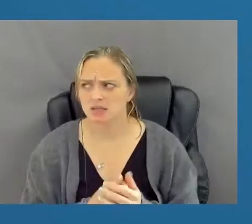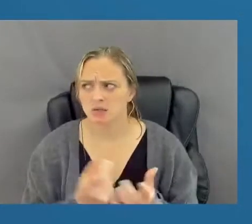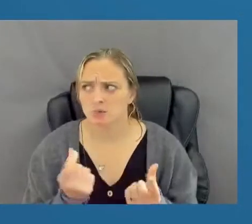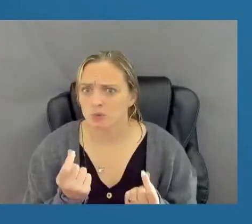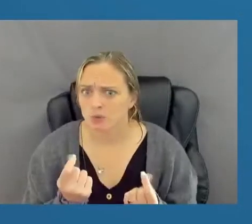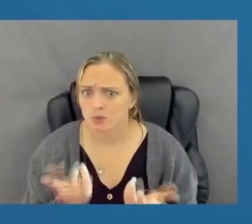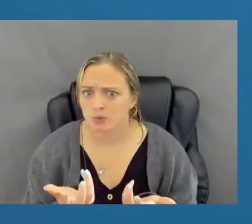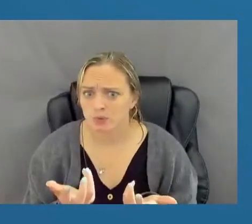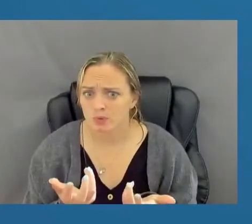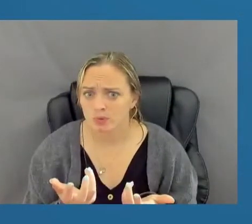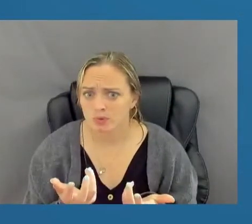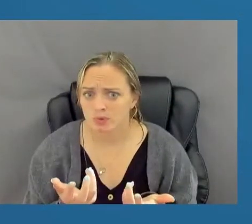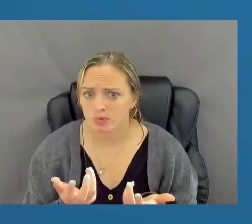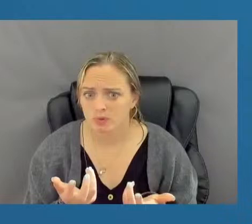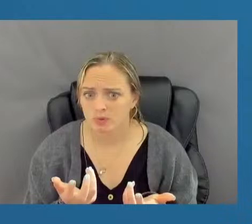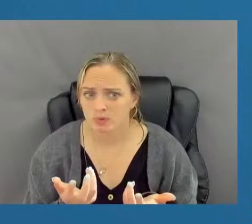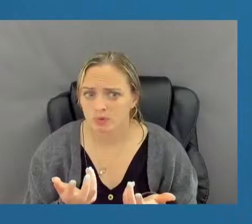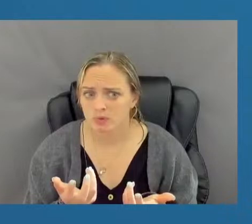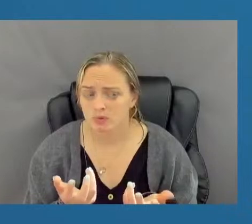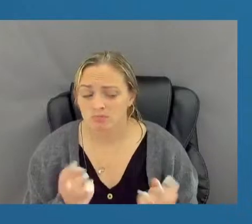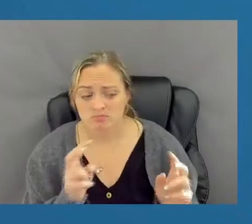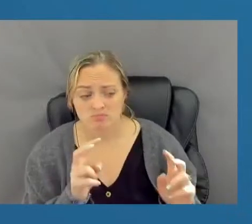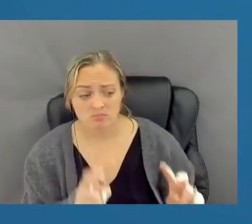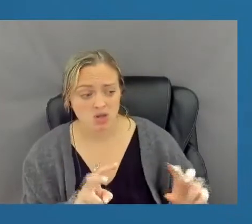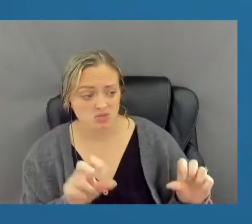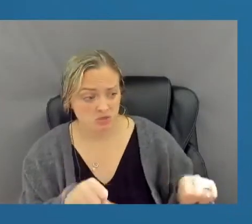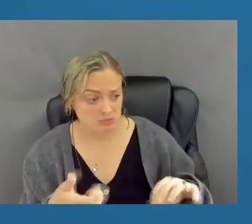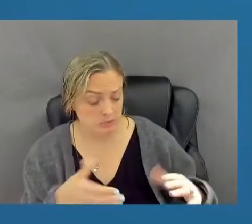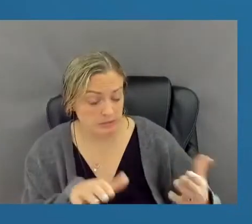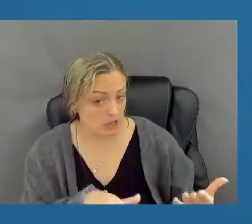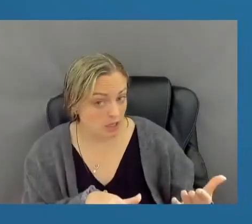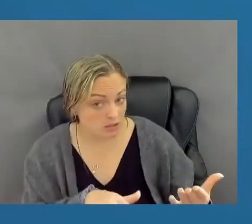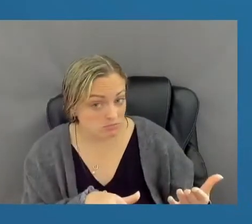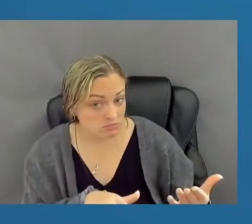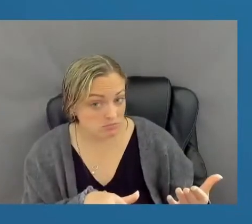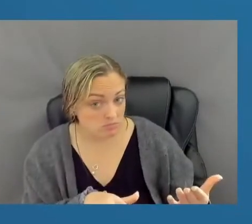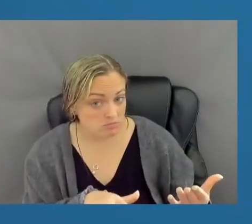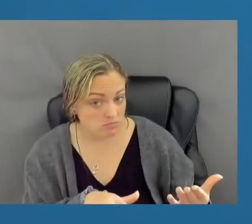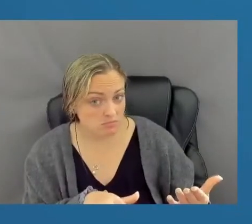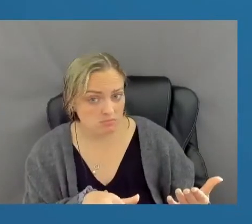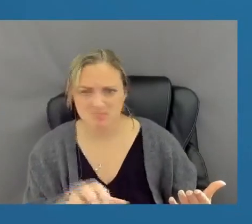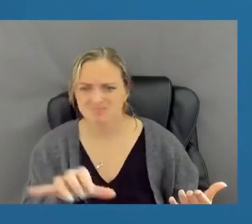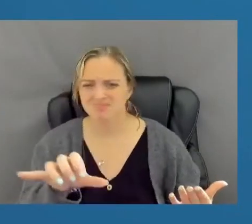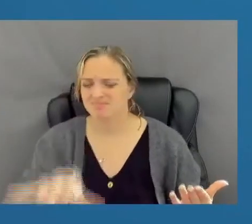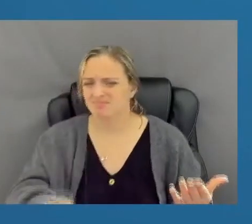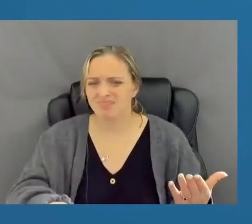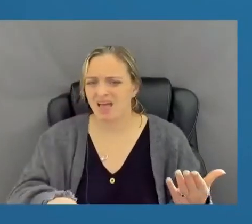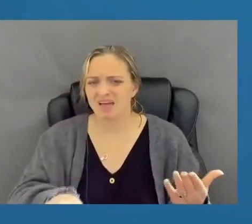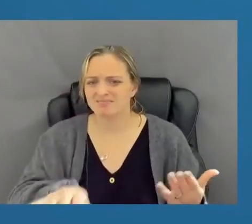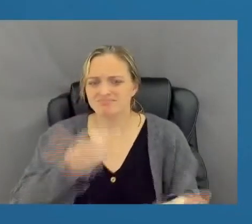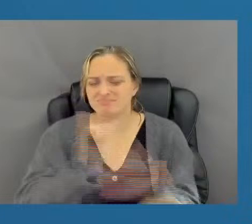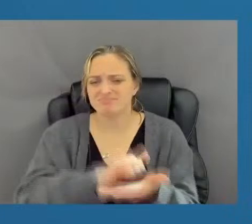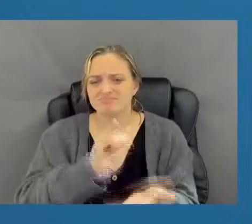do? Watch them possibly die? That is so inhumane.